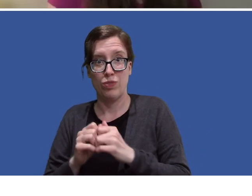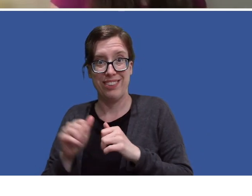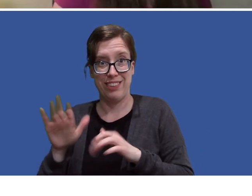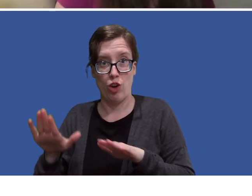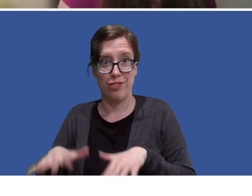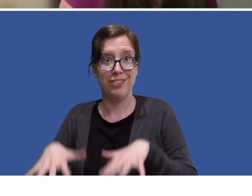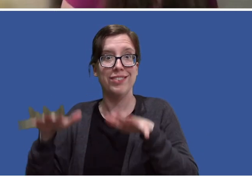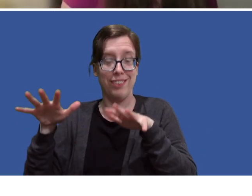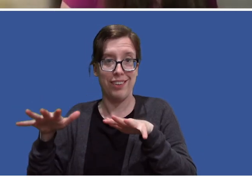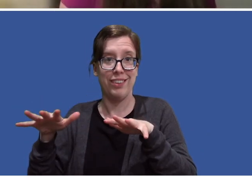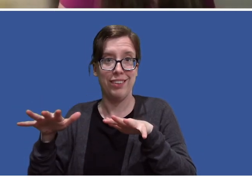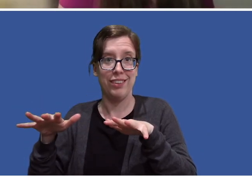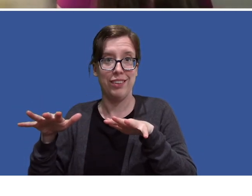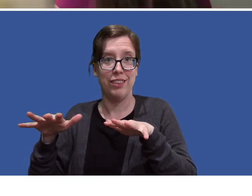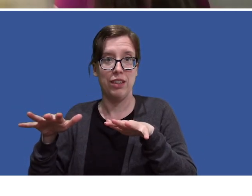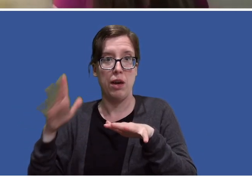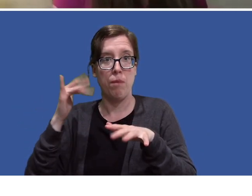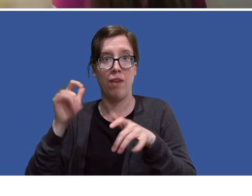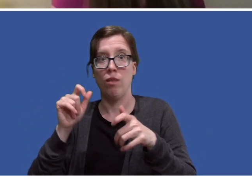schedule.